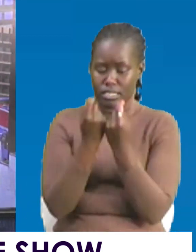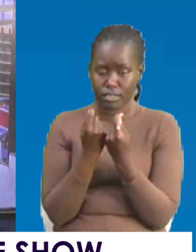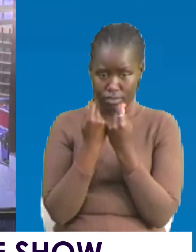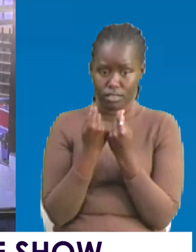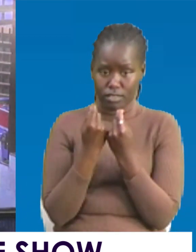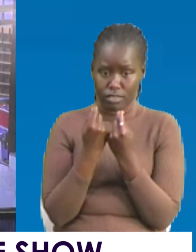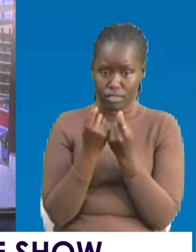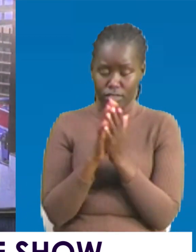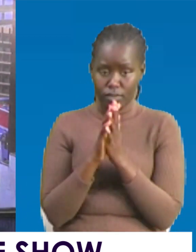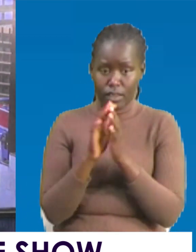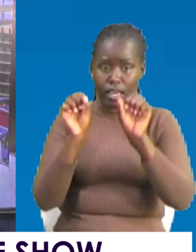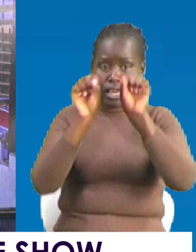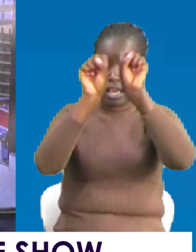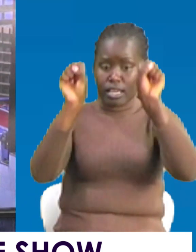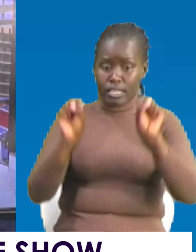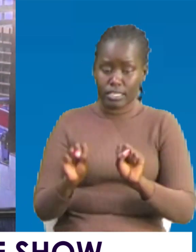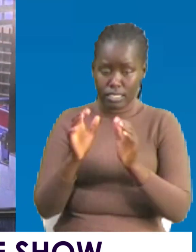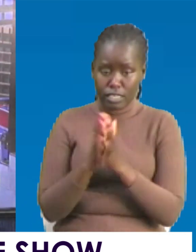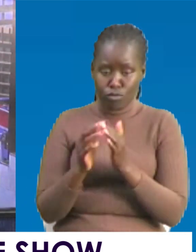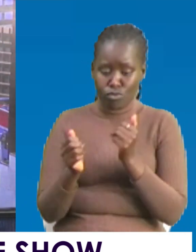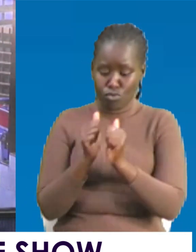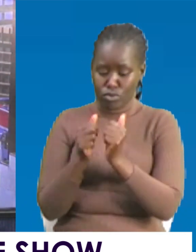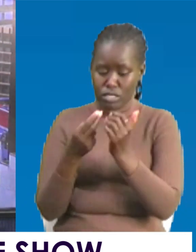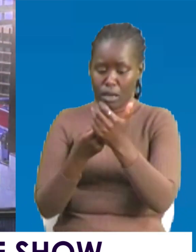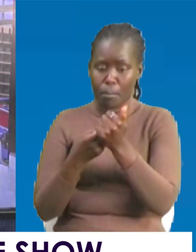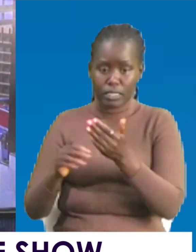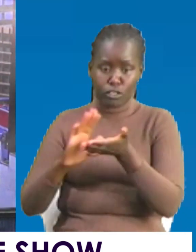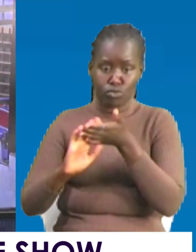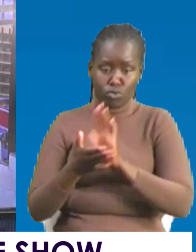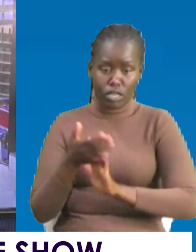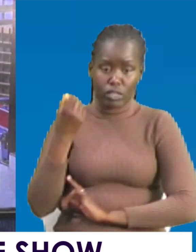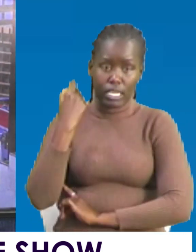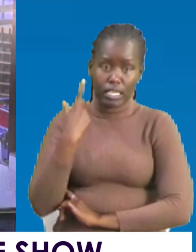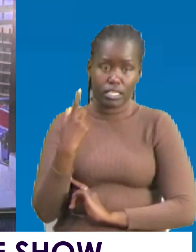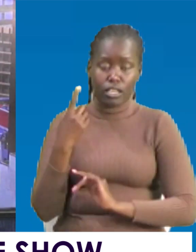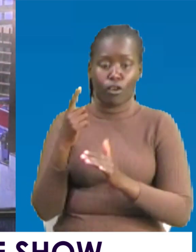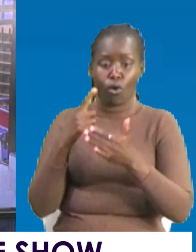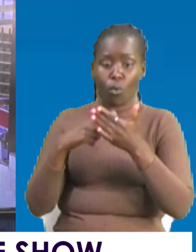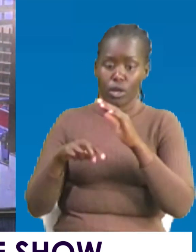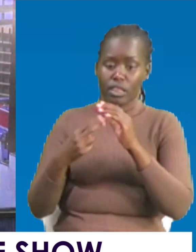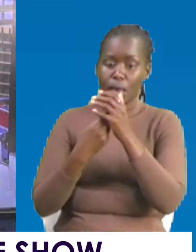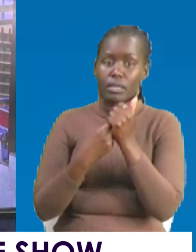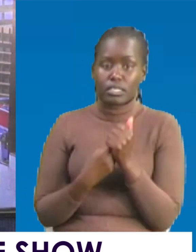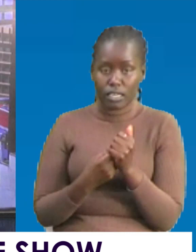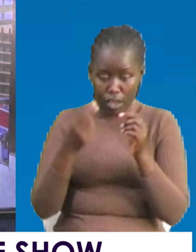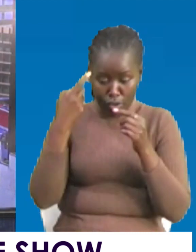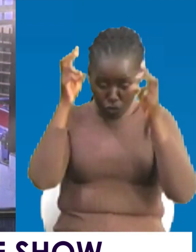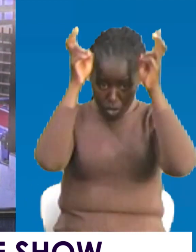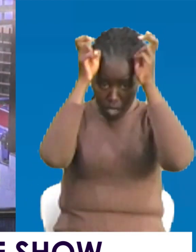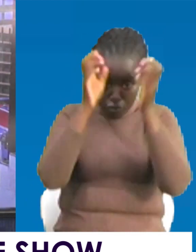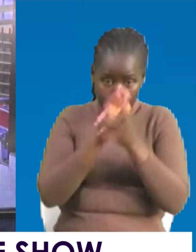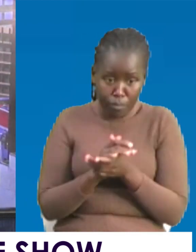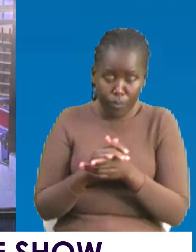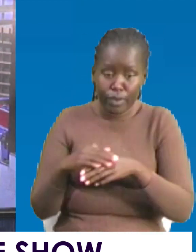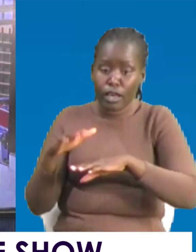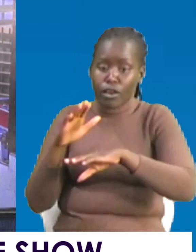place, a system that partners without even understanding why they're partnering for evil, suddenly the good